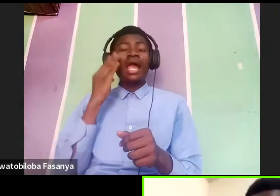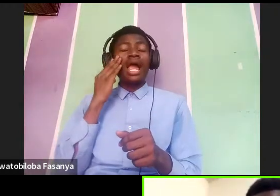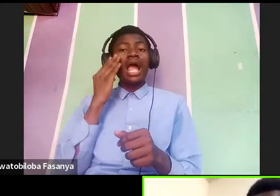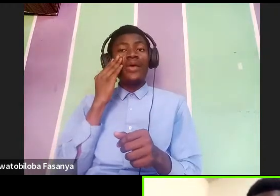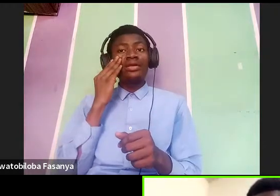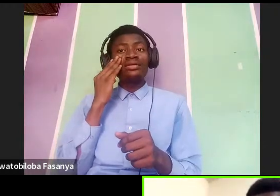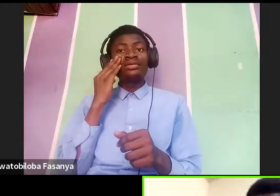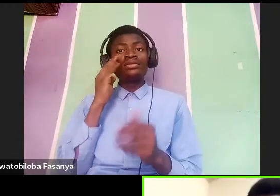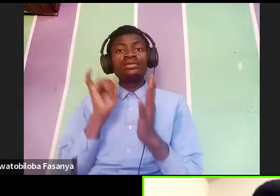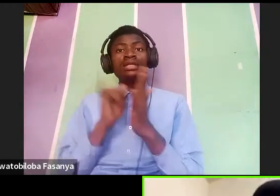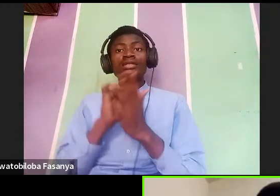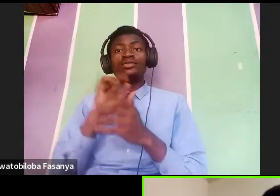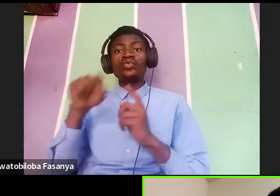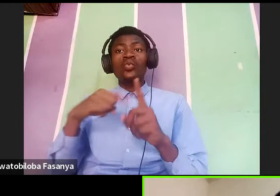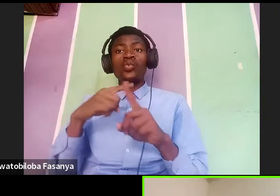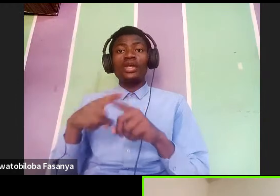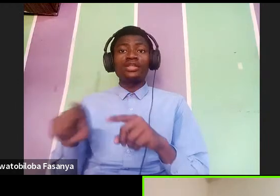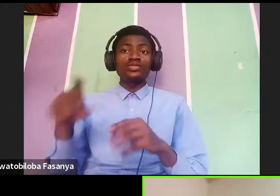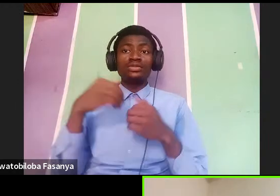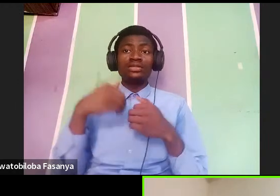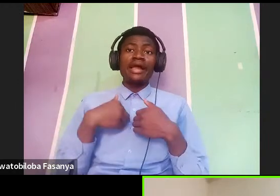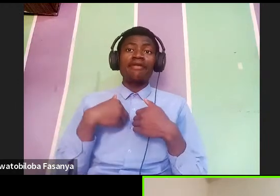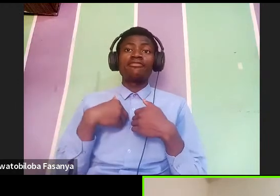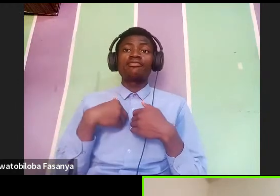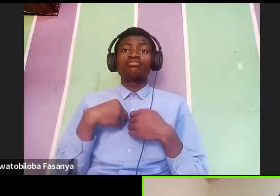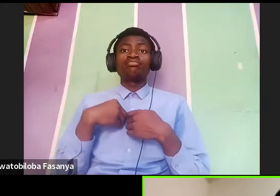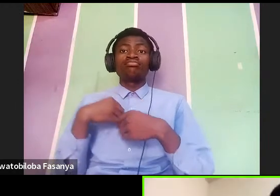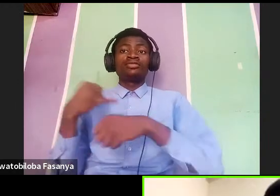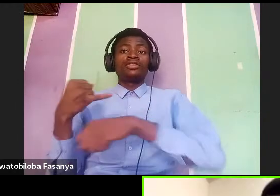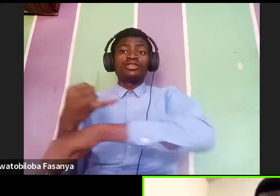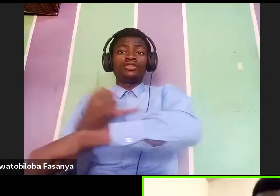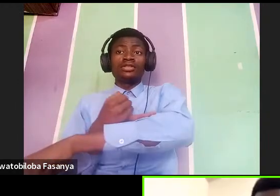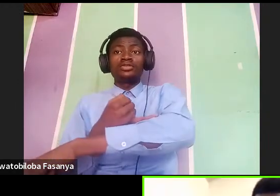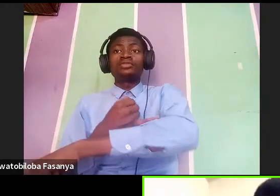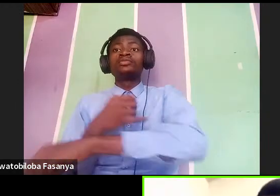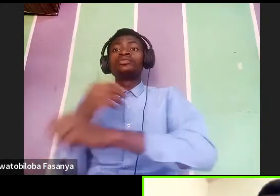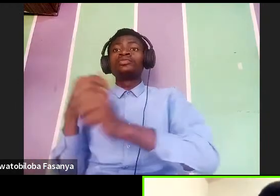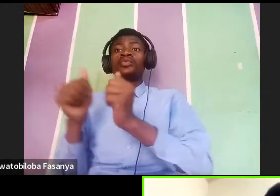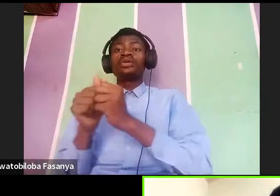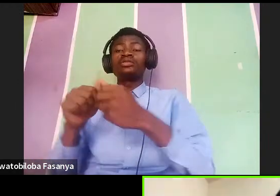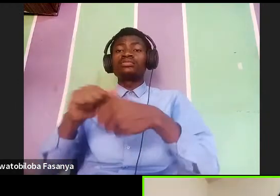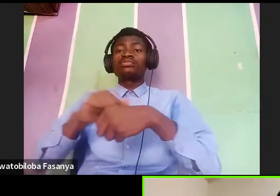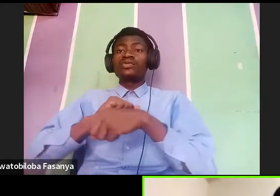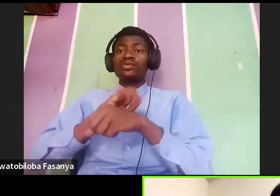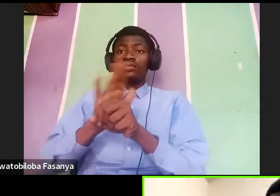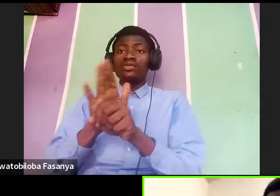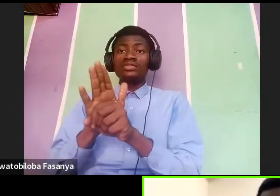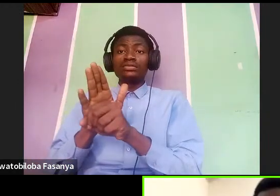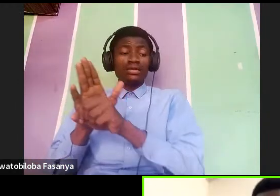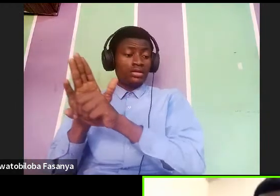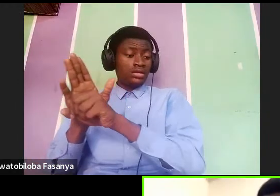when you have an injection, even with the COVID vaccines or with the vaccines people are giving intramuscular,